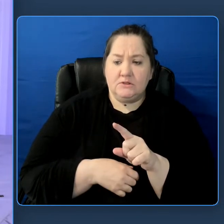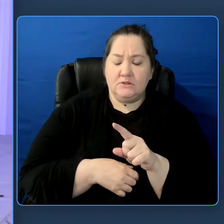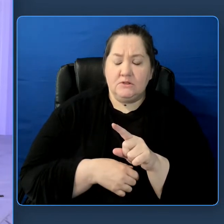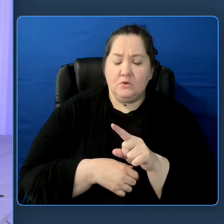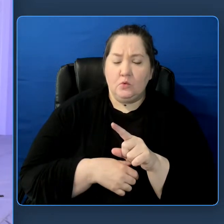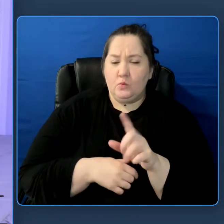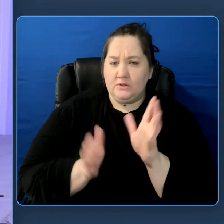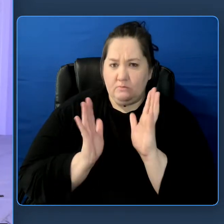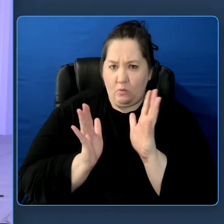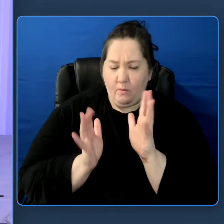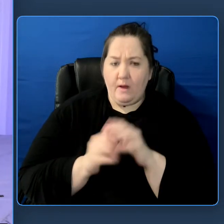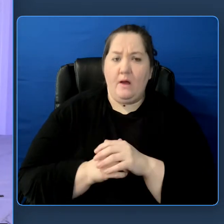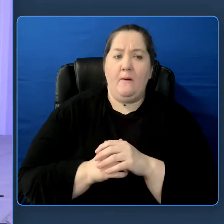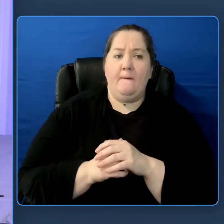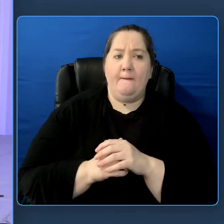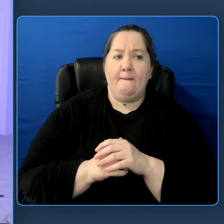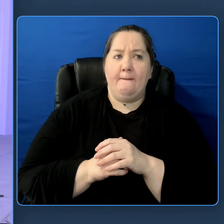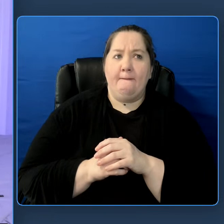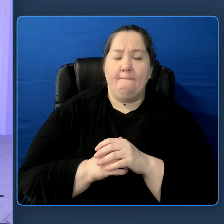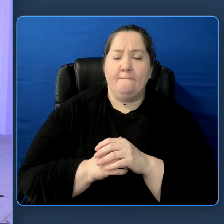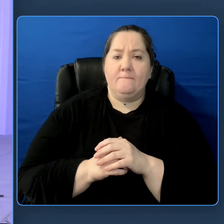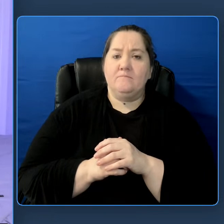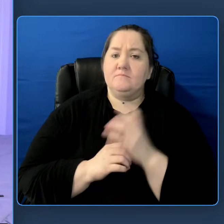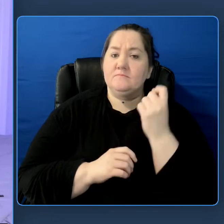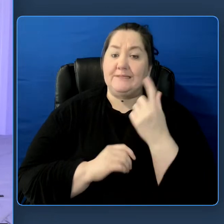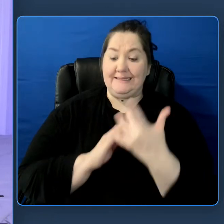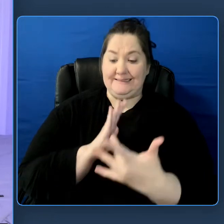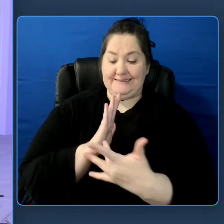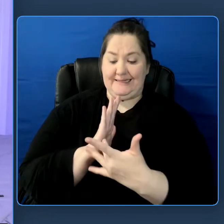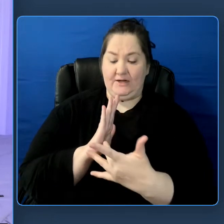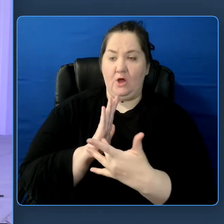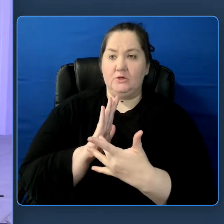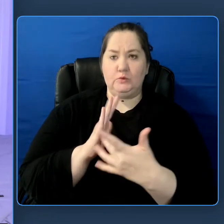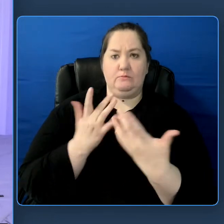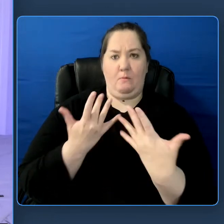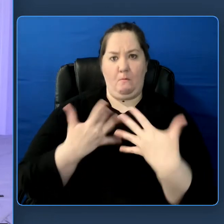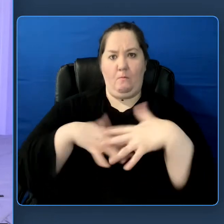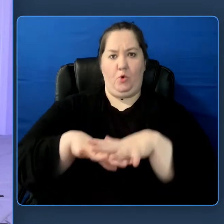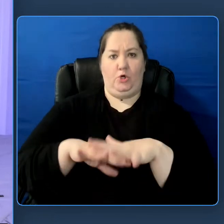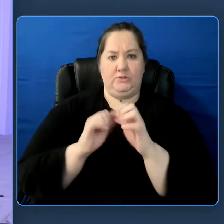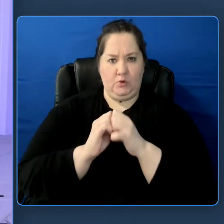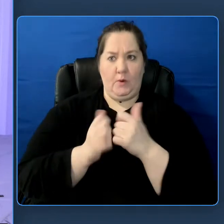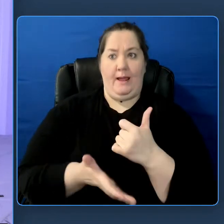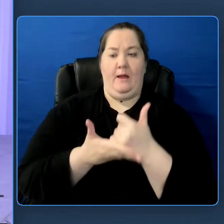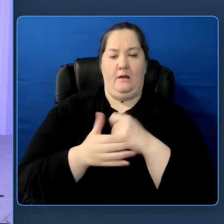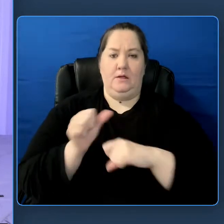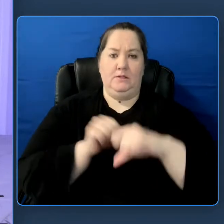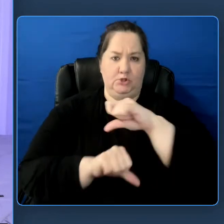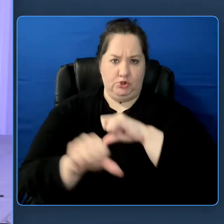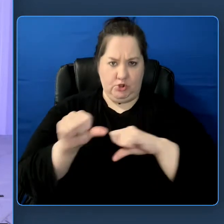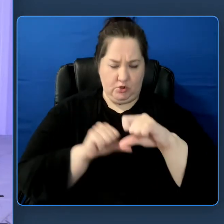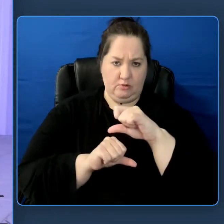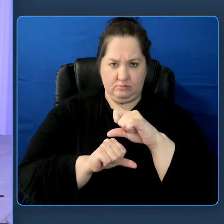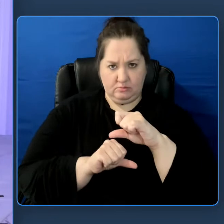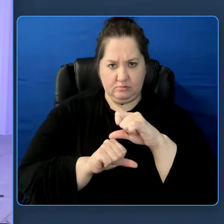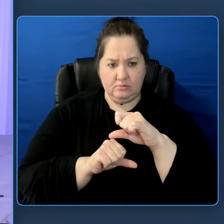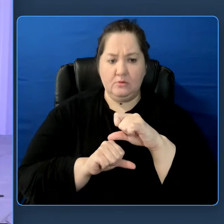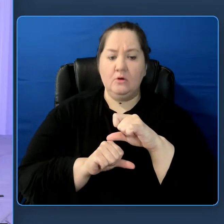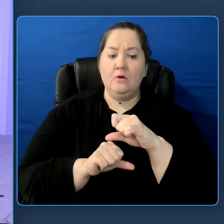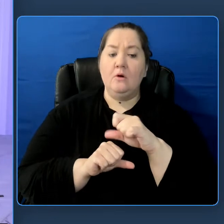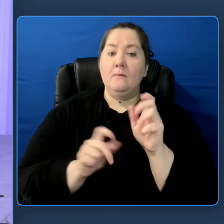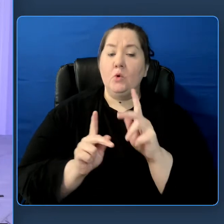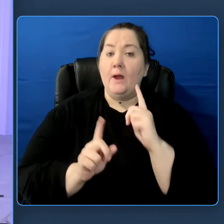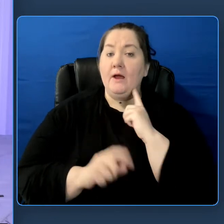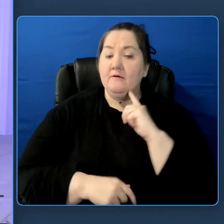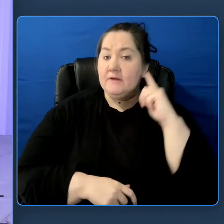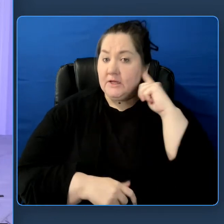it's important that we kind of merge some of these technologies together so we're helping each other. For people